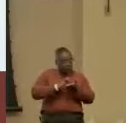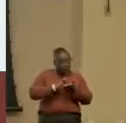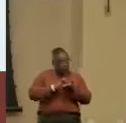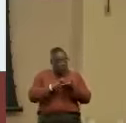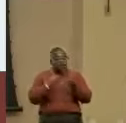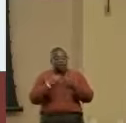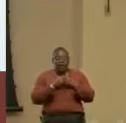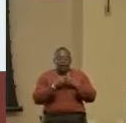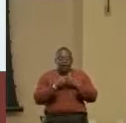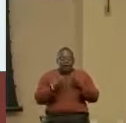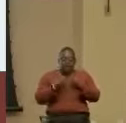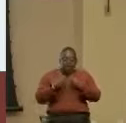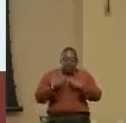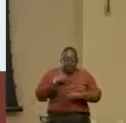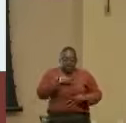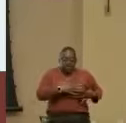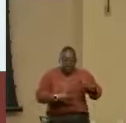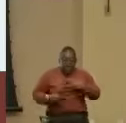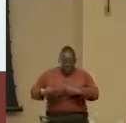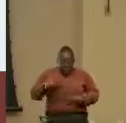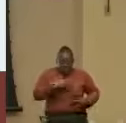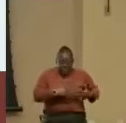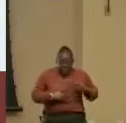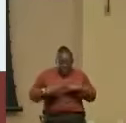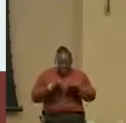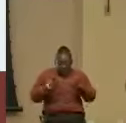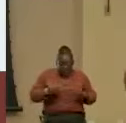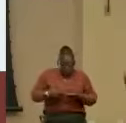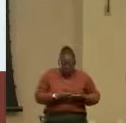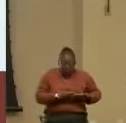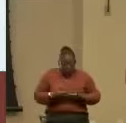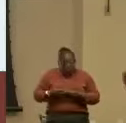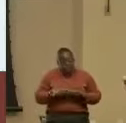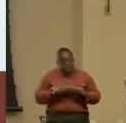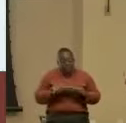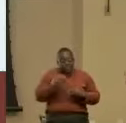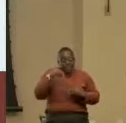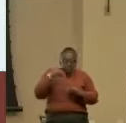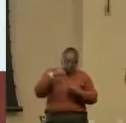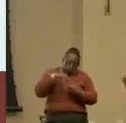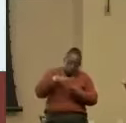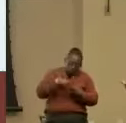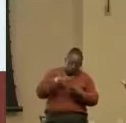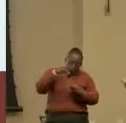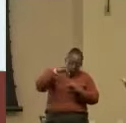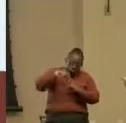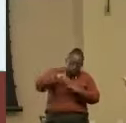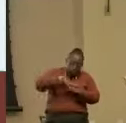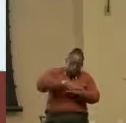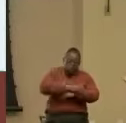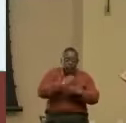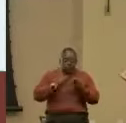absolutely pour into the baby's circulation in the 3rd trimester, and they can immunocompromise the baby when he or she is